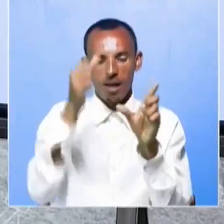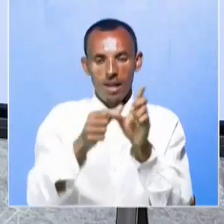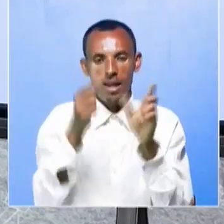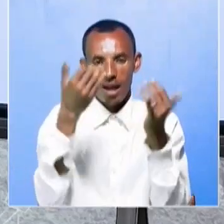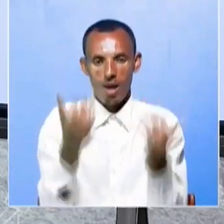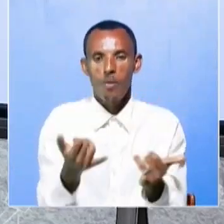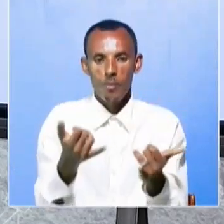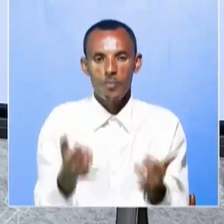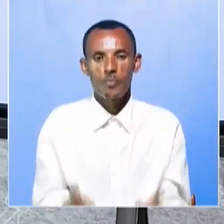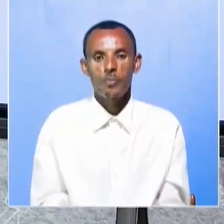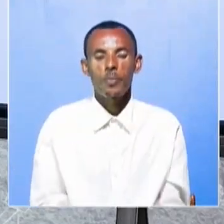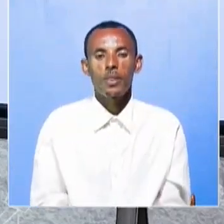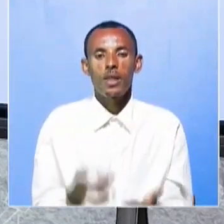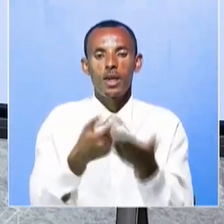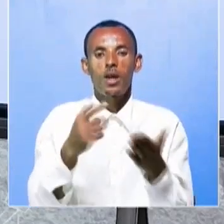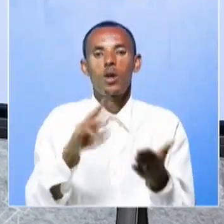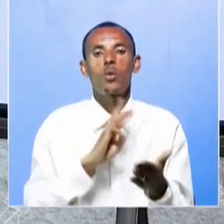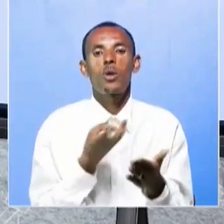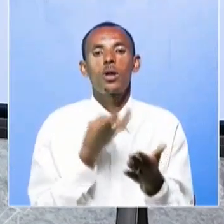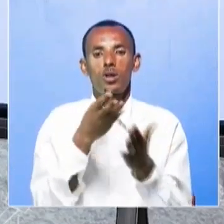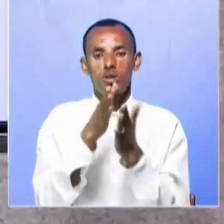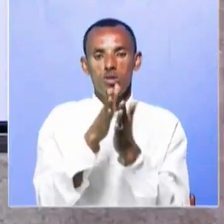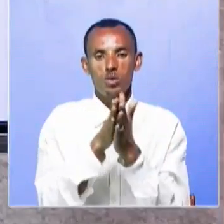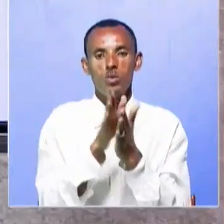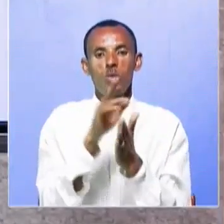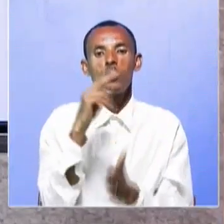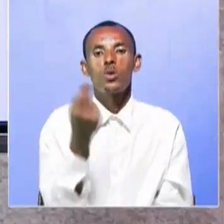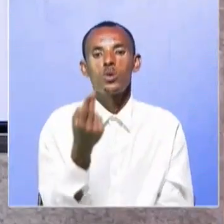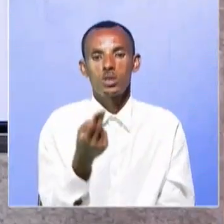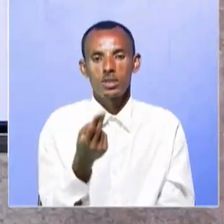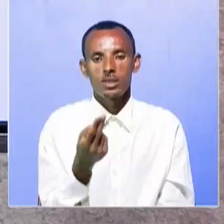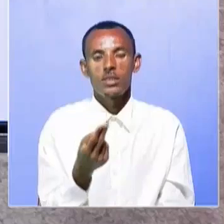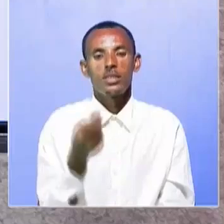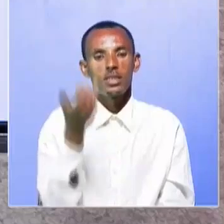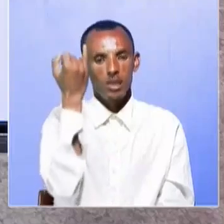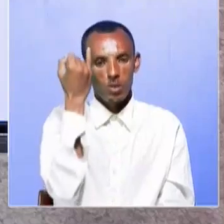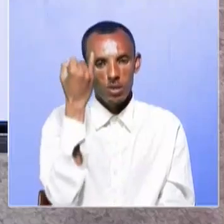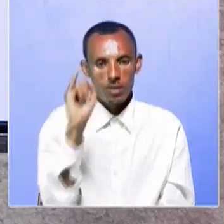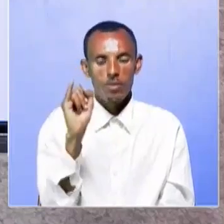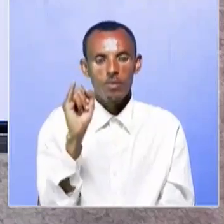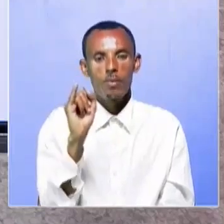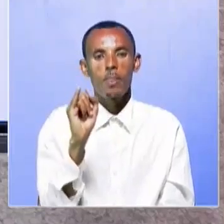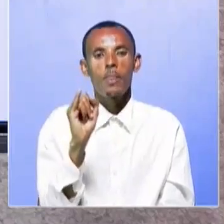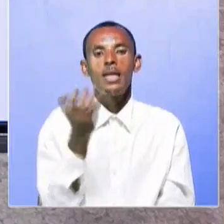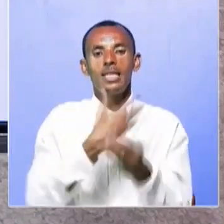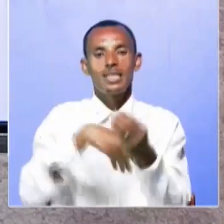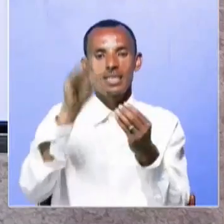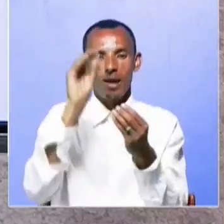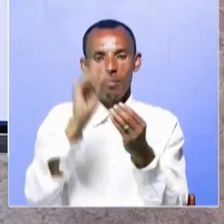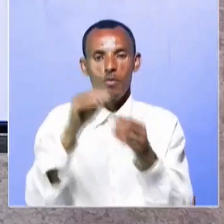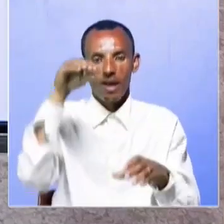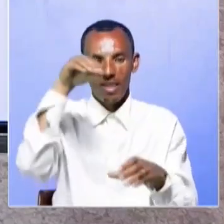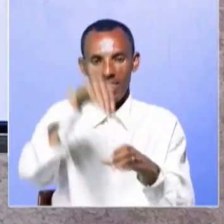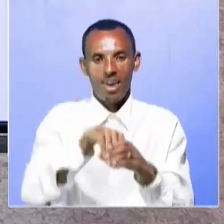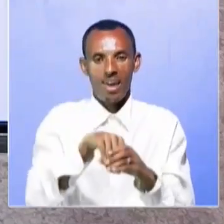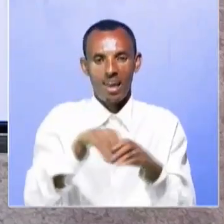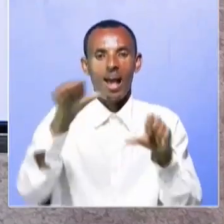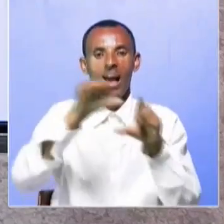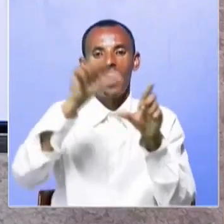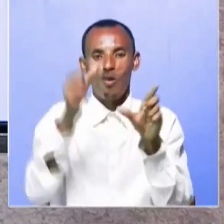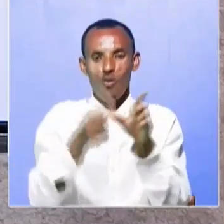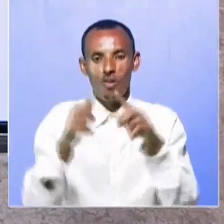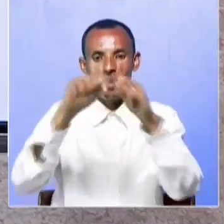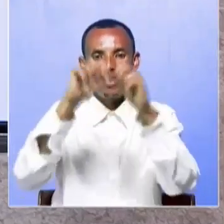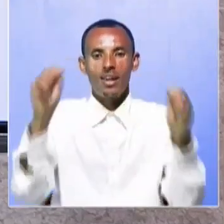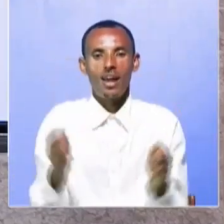now here we need to apply the concept of the sum of the interior angles of a